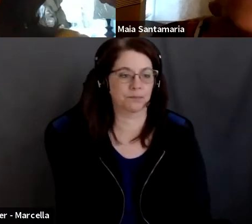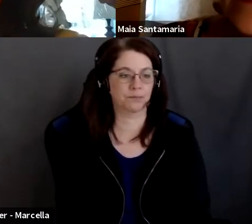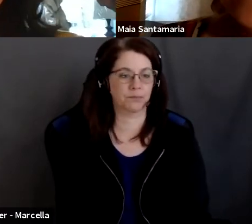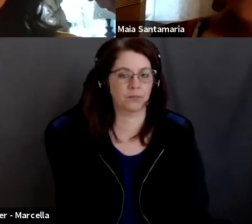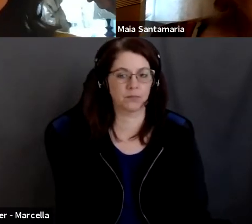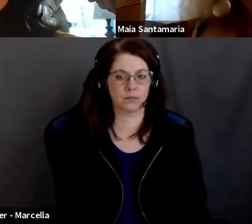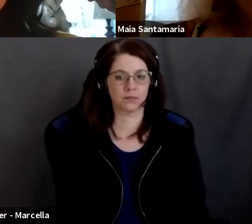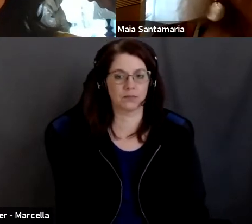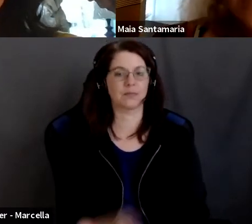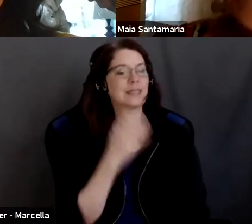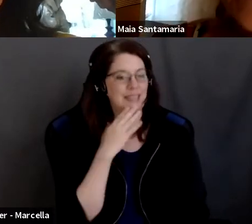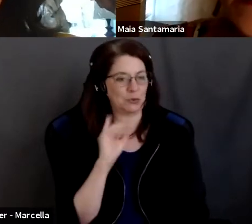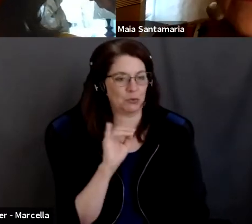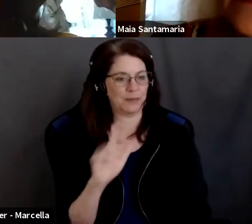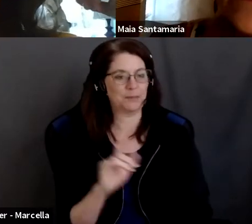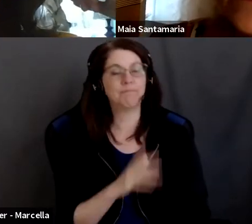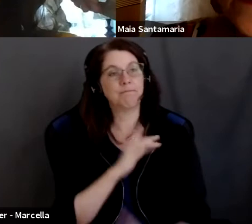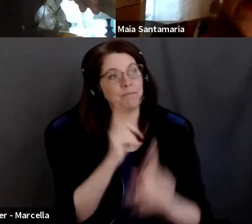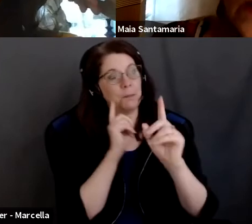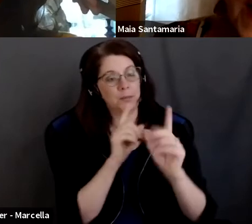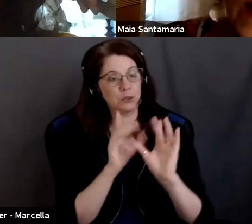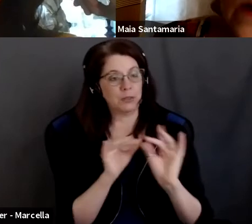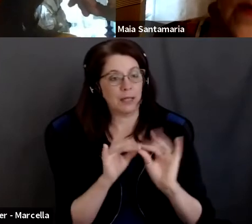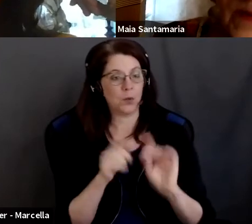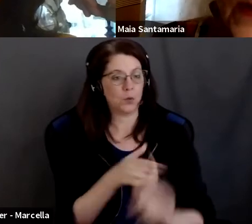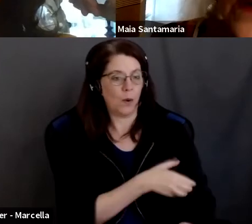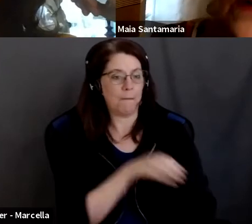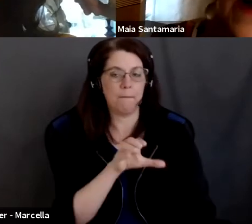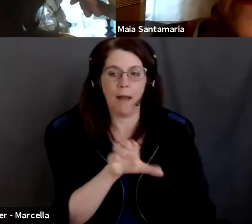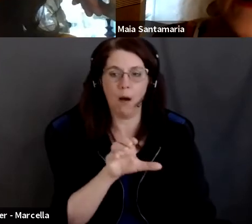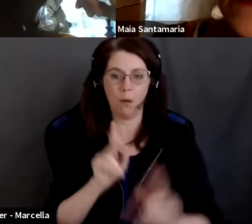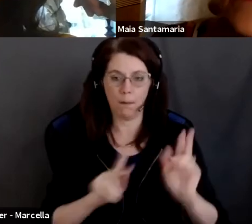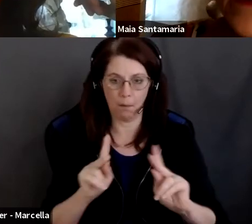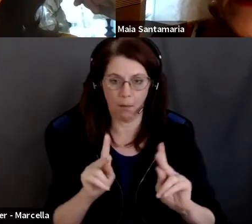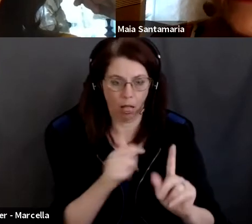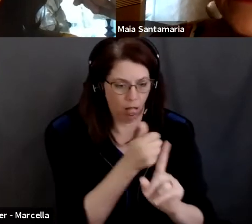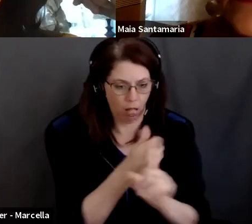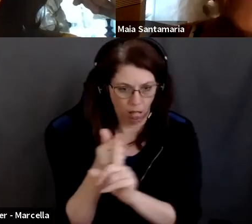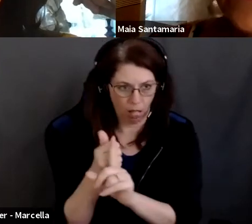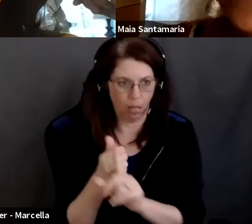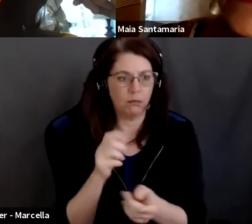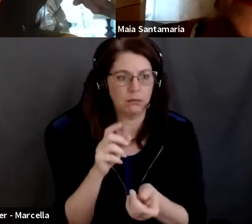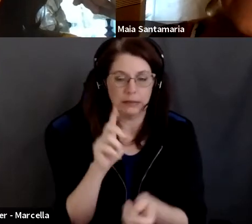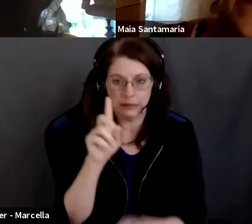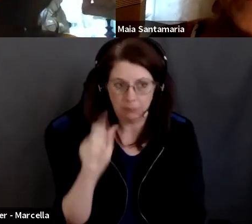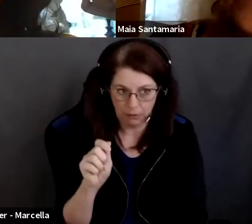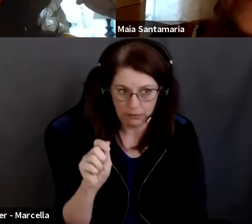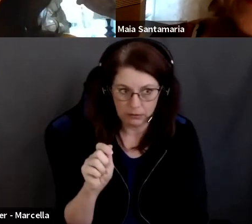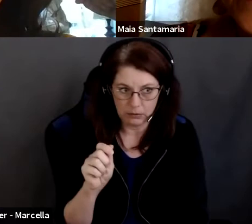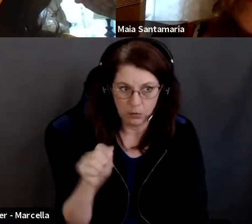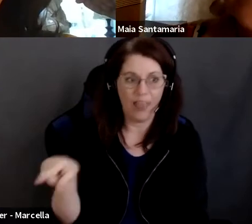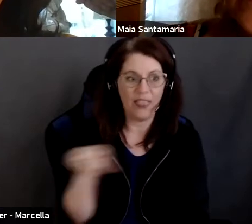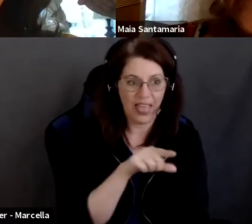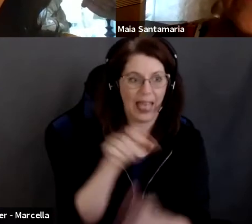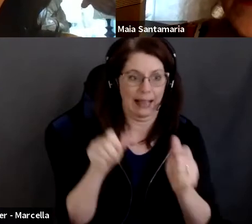Yes, thank you, Jill. Our mission statement is to empower people who have disabilities so that they may choose